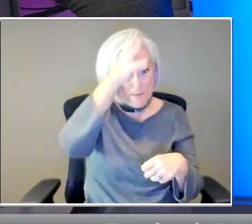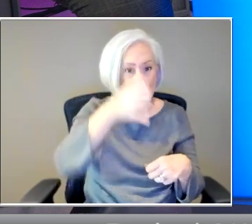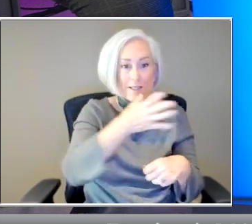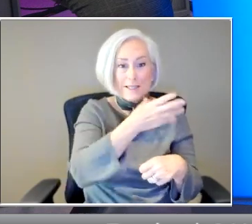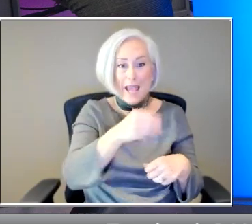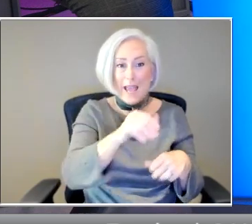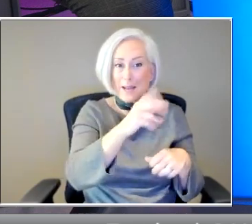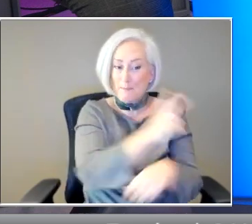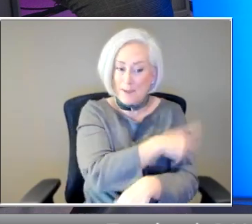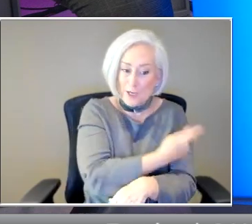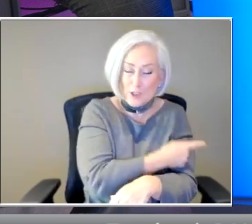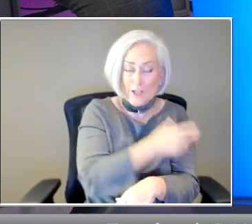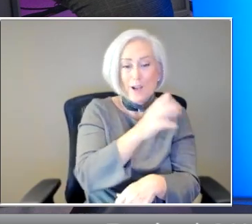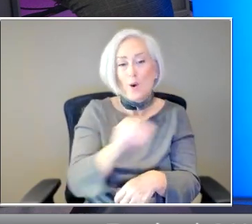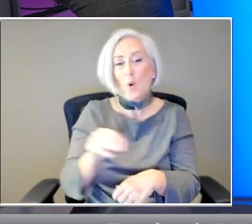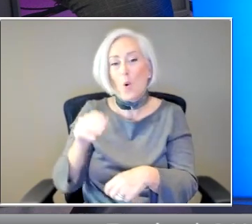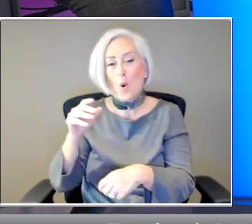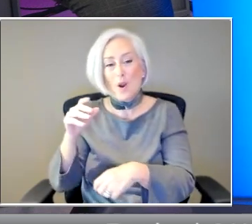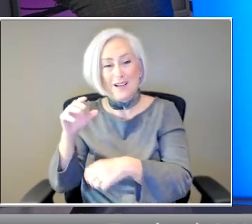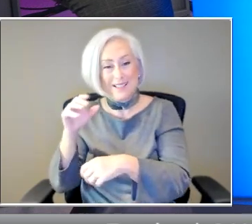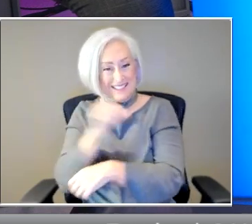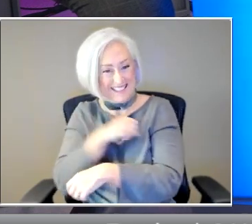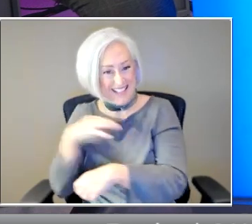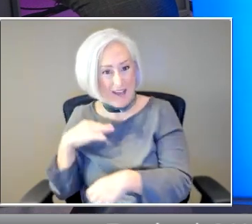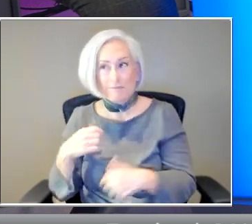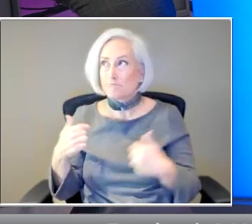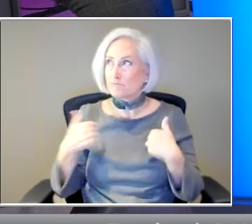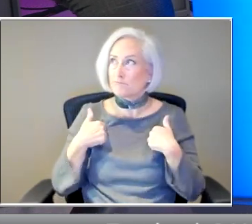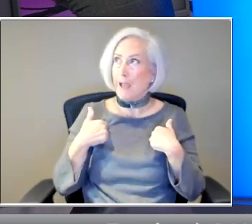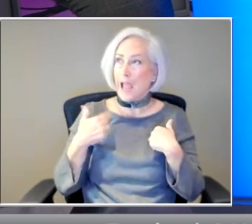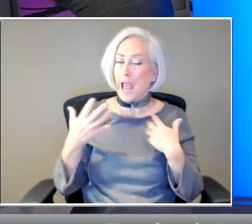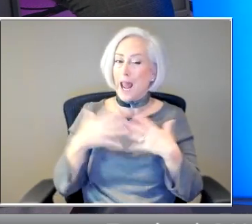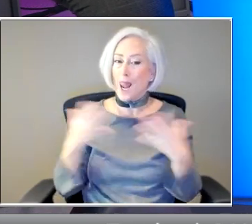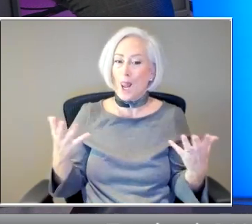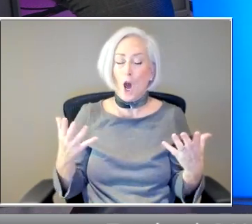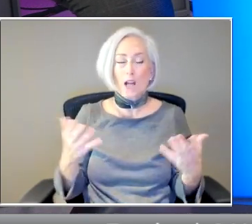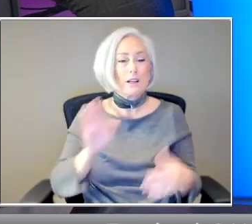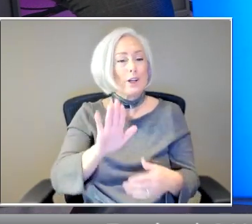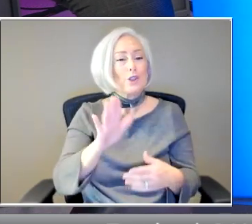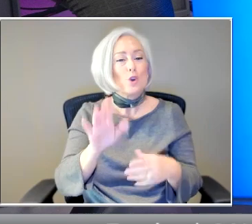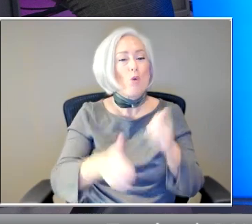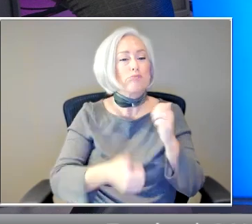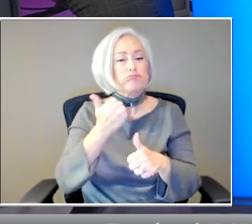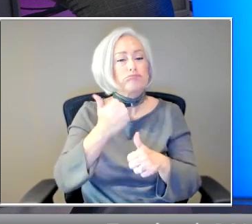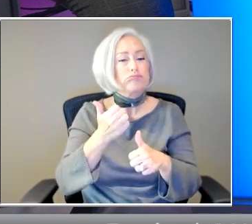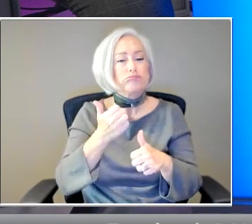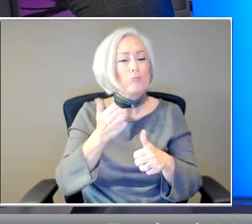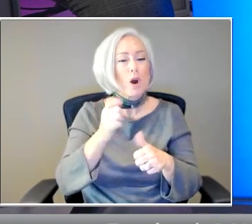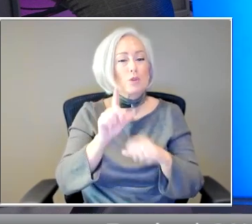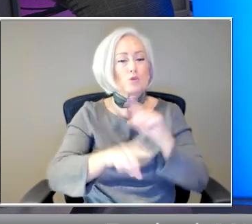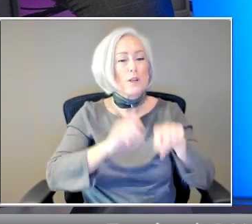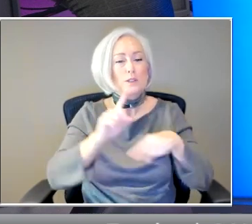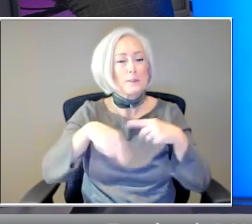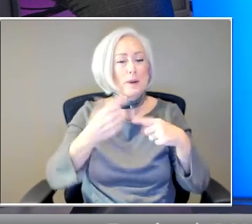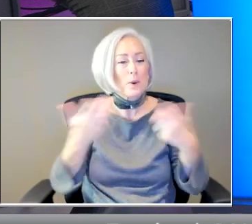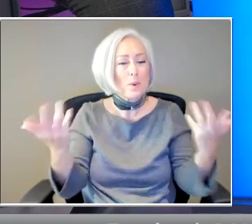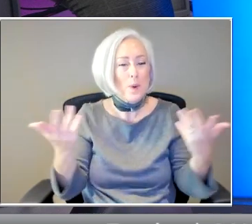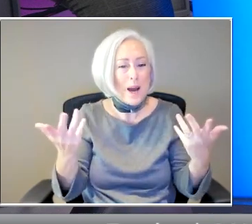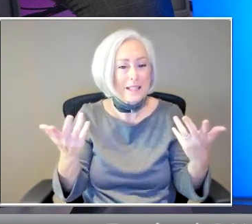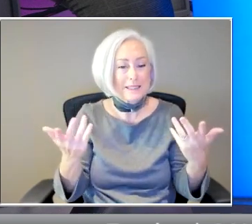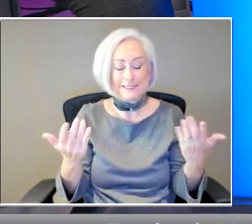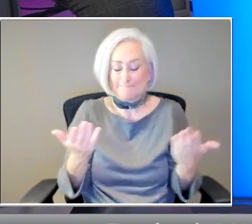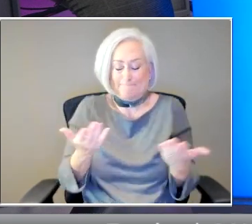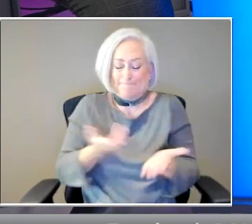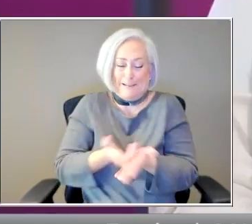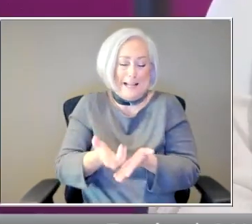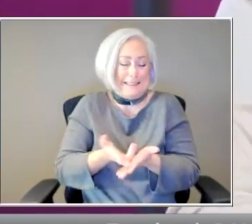and their parents. I would say I had a lot. Yeah. What were your biggest questions, Allie? Honestly, I don't remember. I was